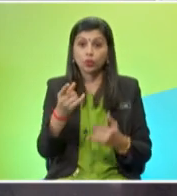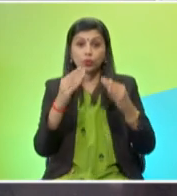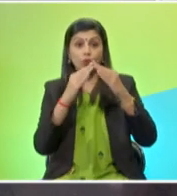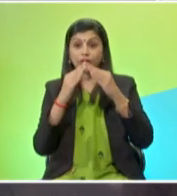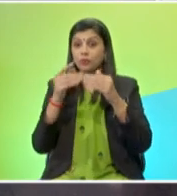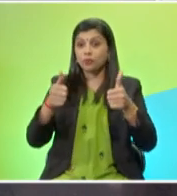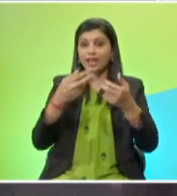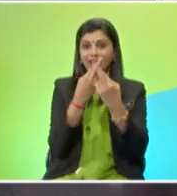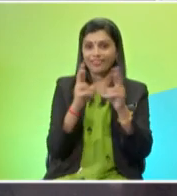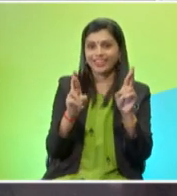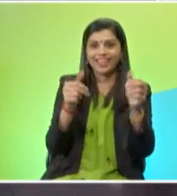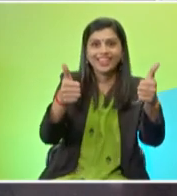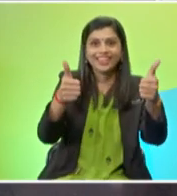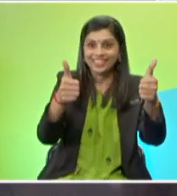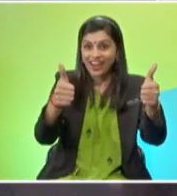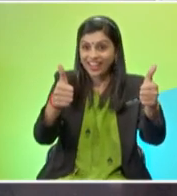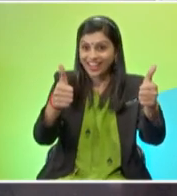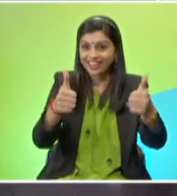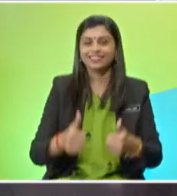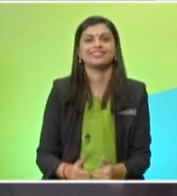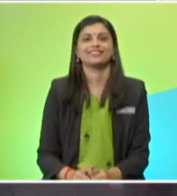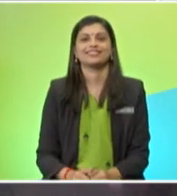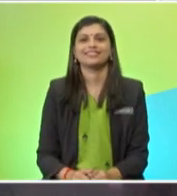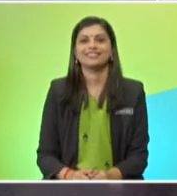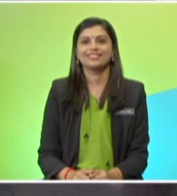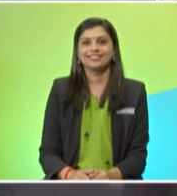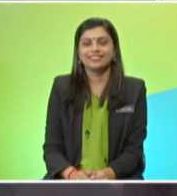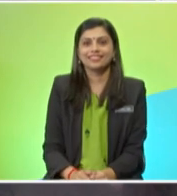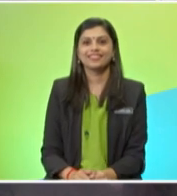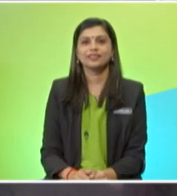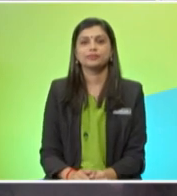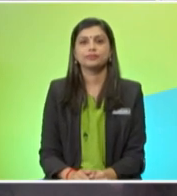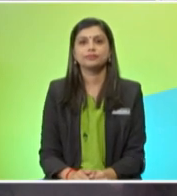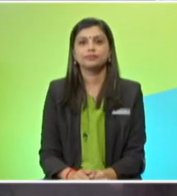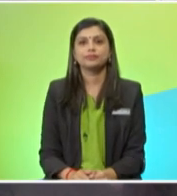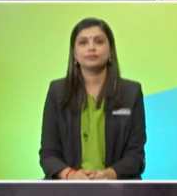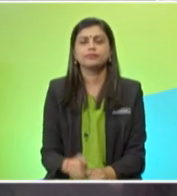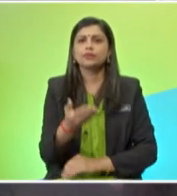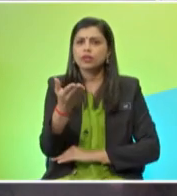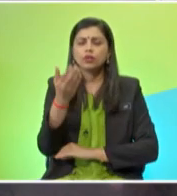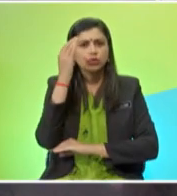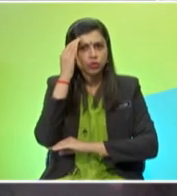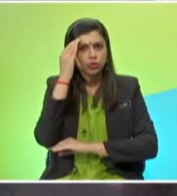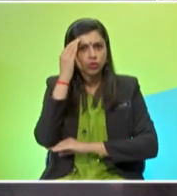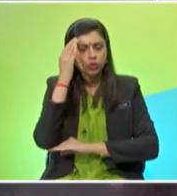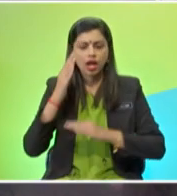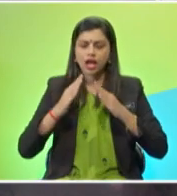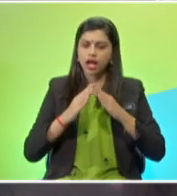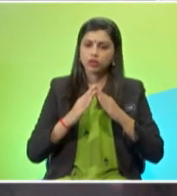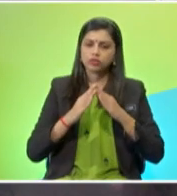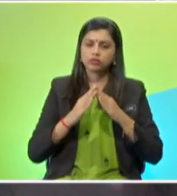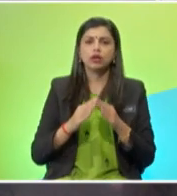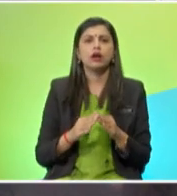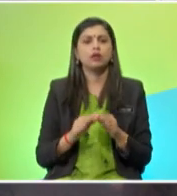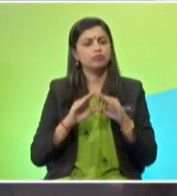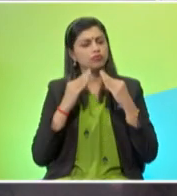of we're going to learn about houses and homes. Isn't that right, Teacher Yes, Kenanga? Yes, yes. Do you know that a house is a place where the family lives